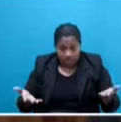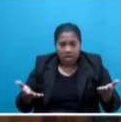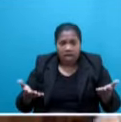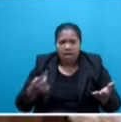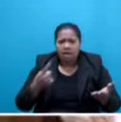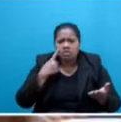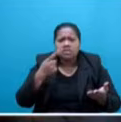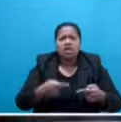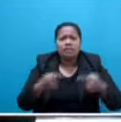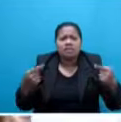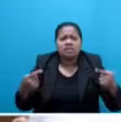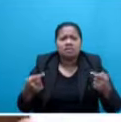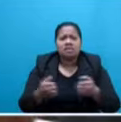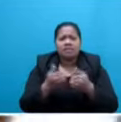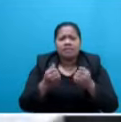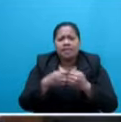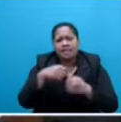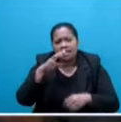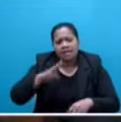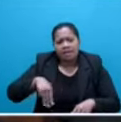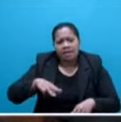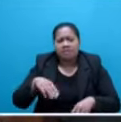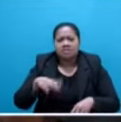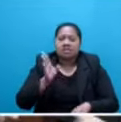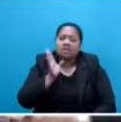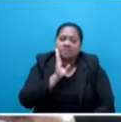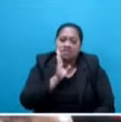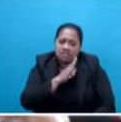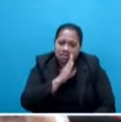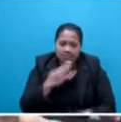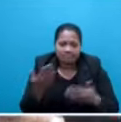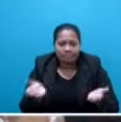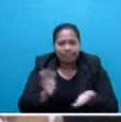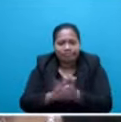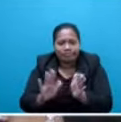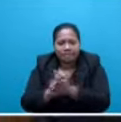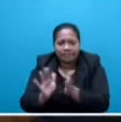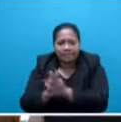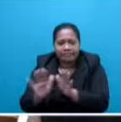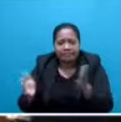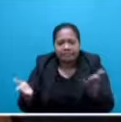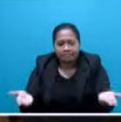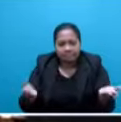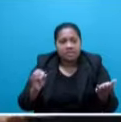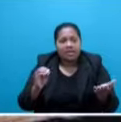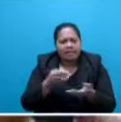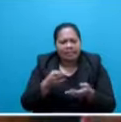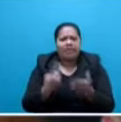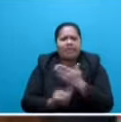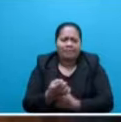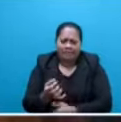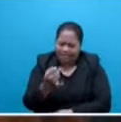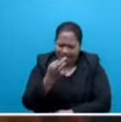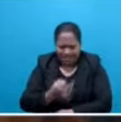missing, and yet we are asking for more sitting. This reflects very poorly. Order.